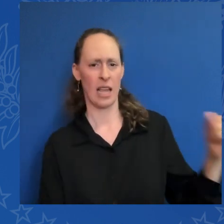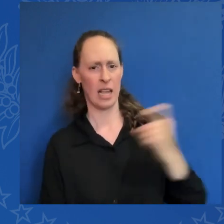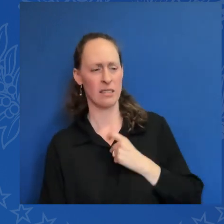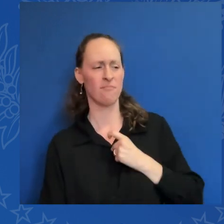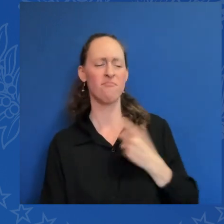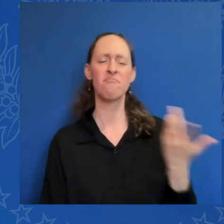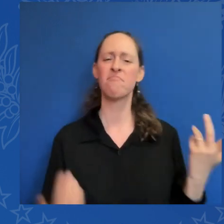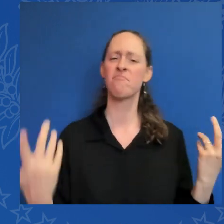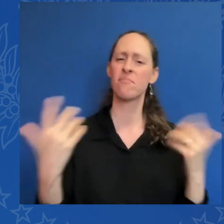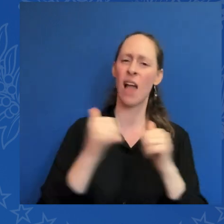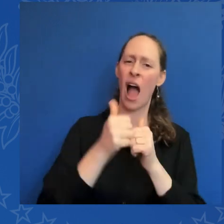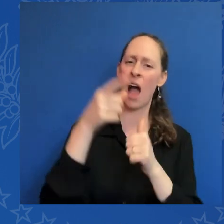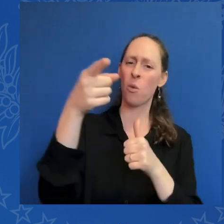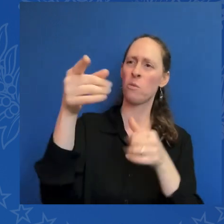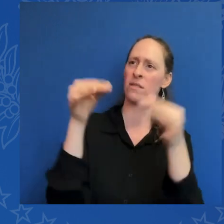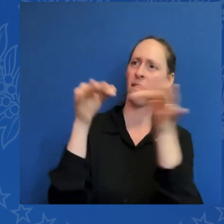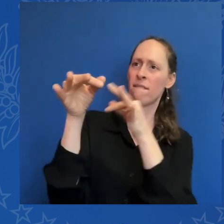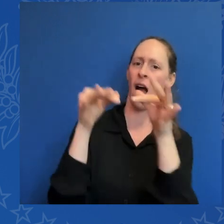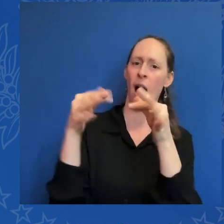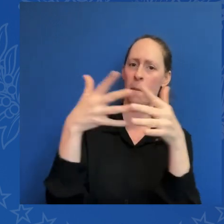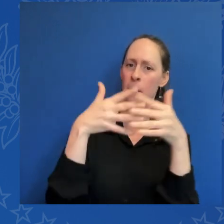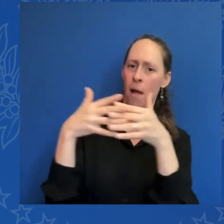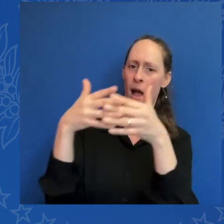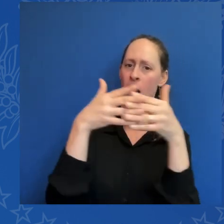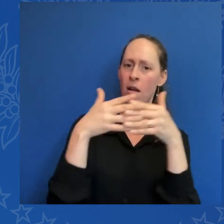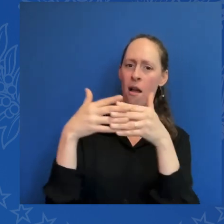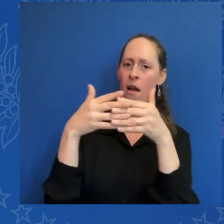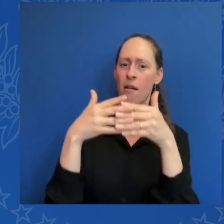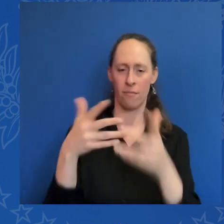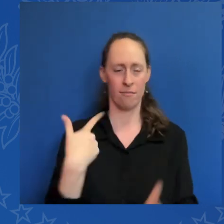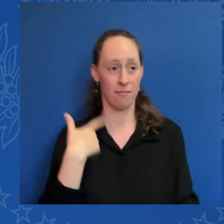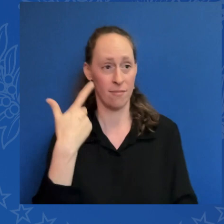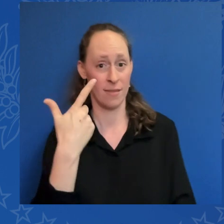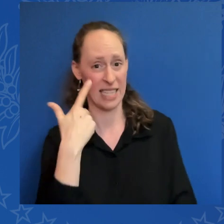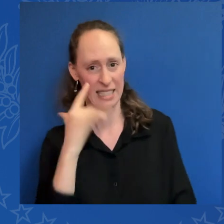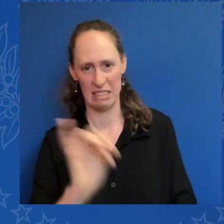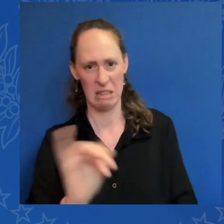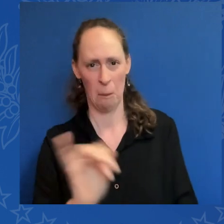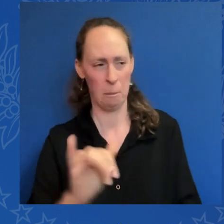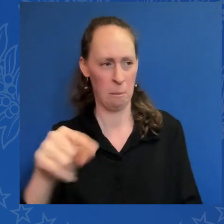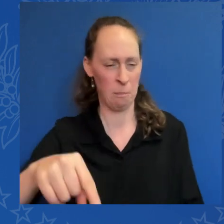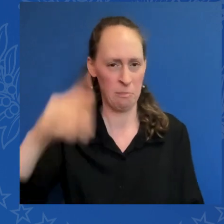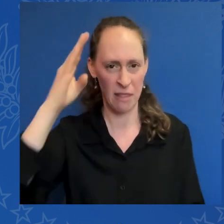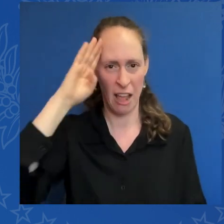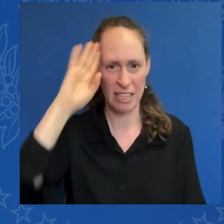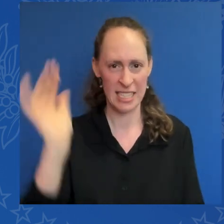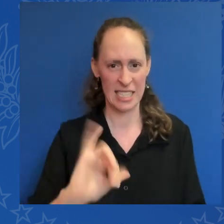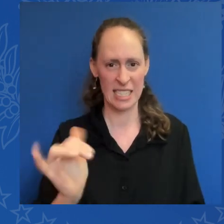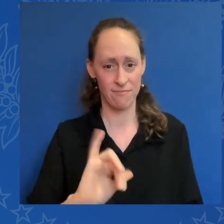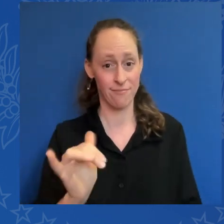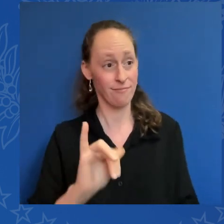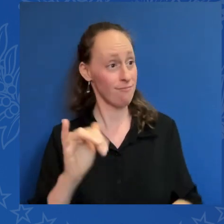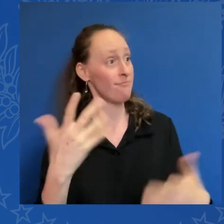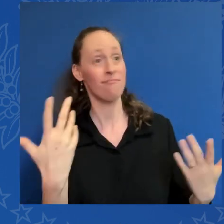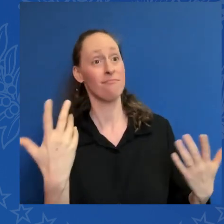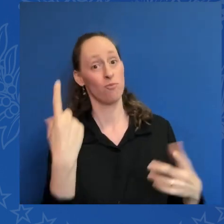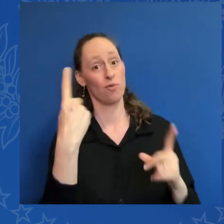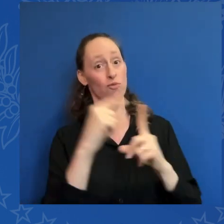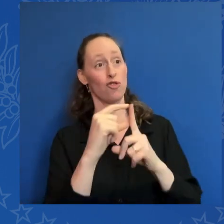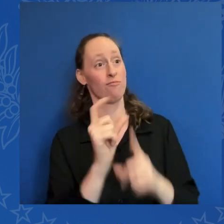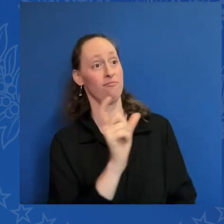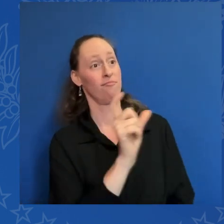Ireland. I said, "Yes, I can." I said, in one word, possibilities. We believe anything's